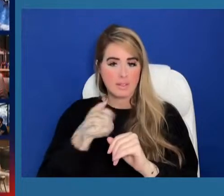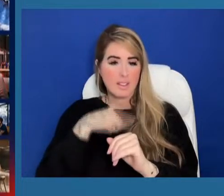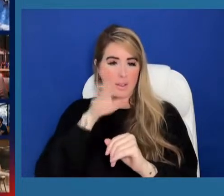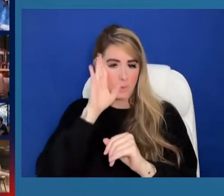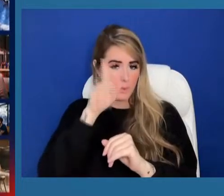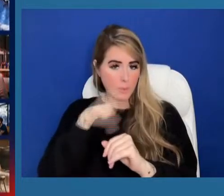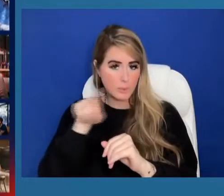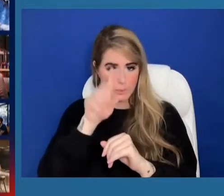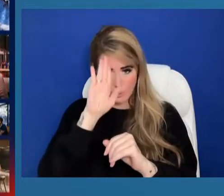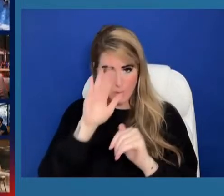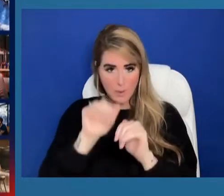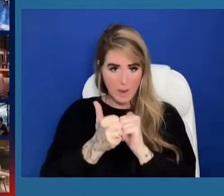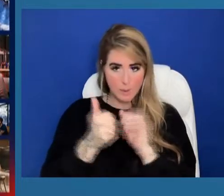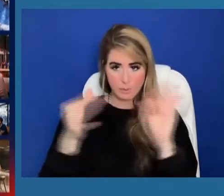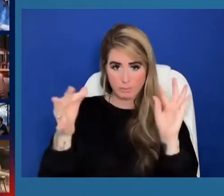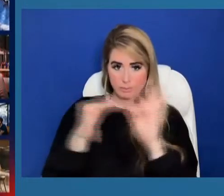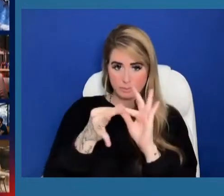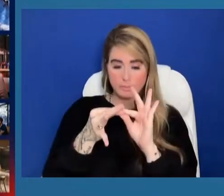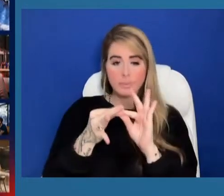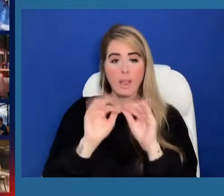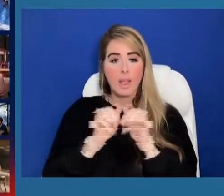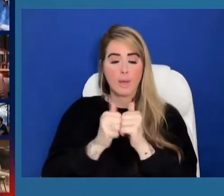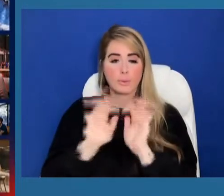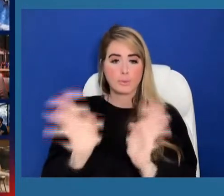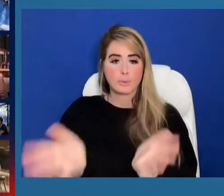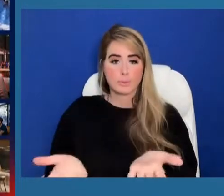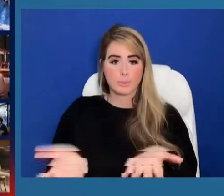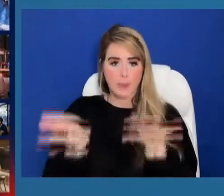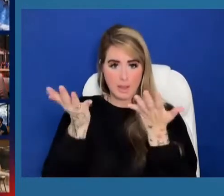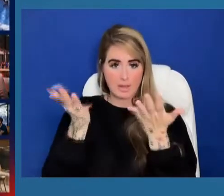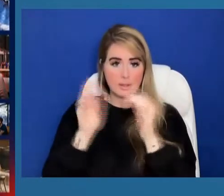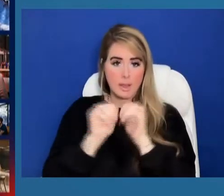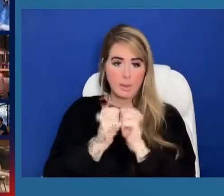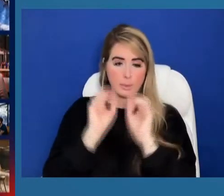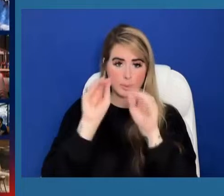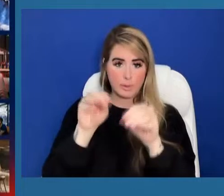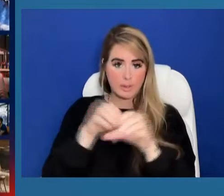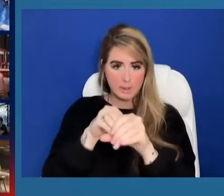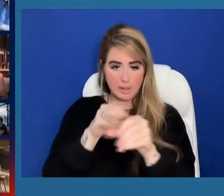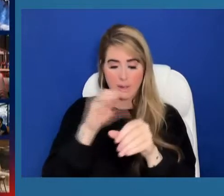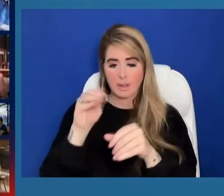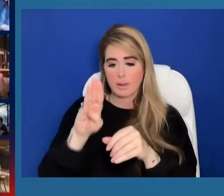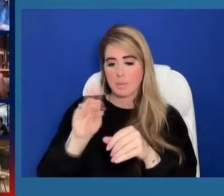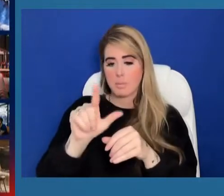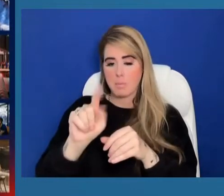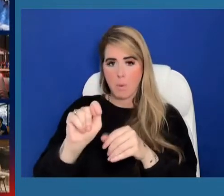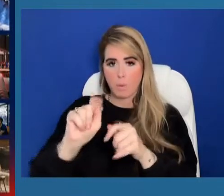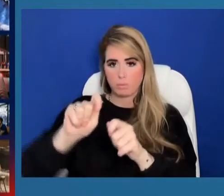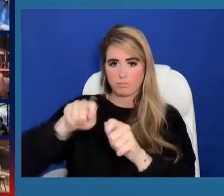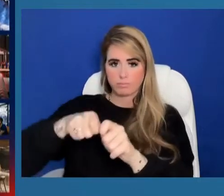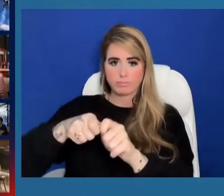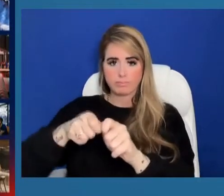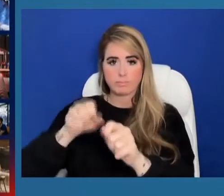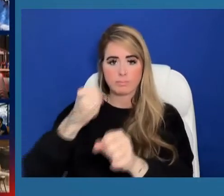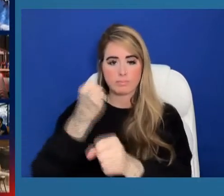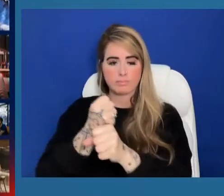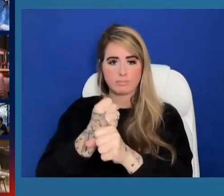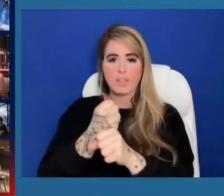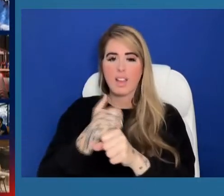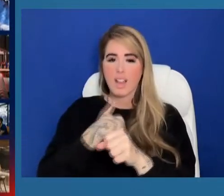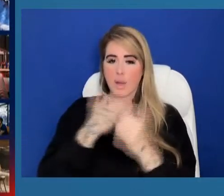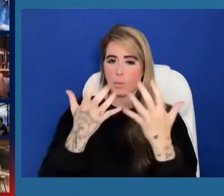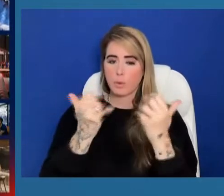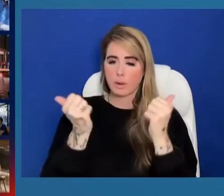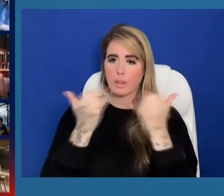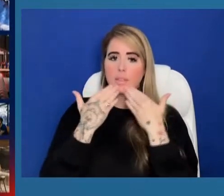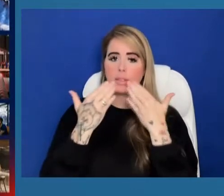how to hook up to it, how to raise it, how to put it in there and bolt it in and get it done. And I want to thank you all for